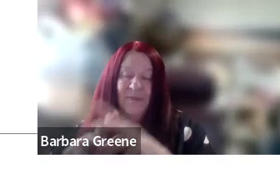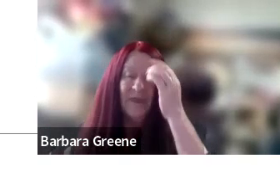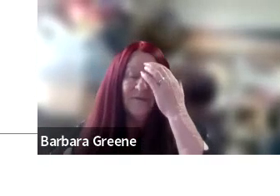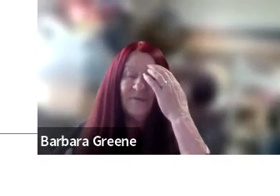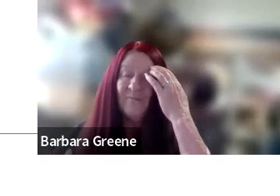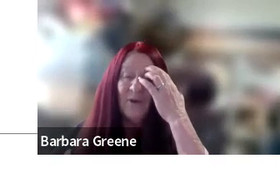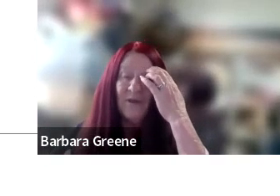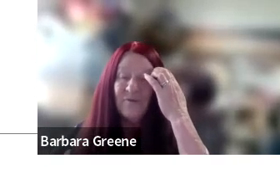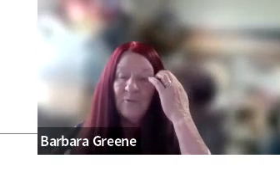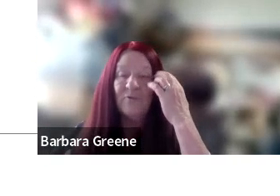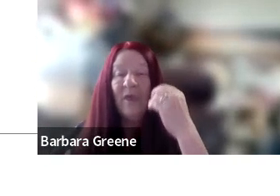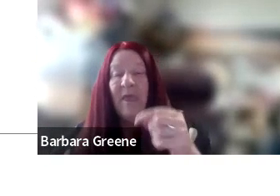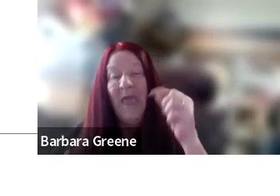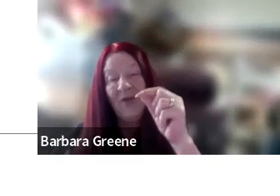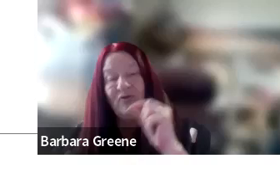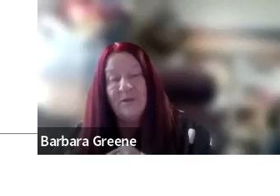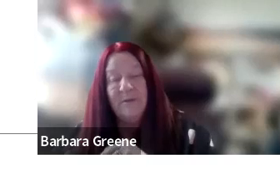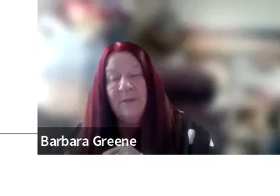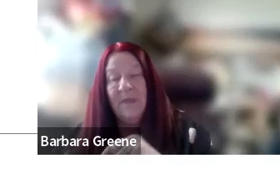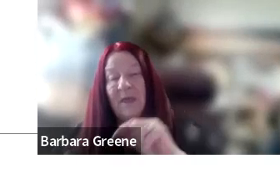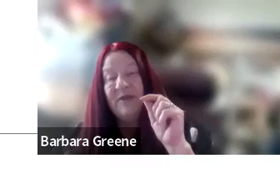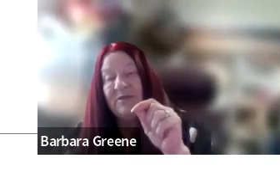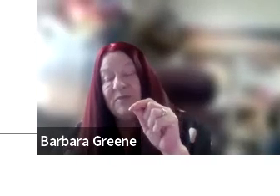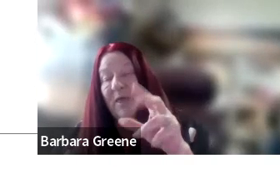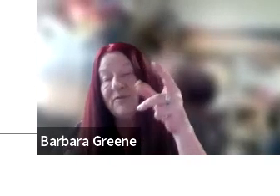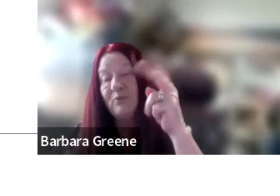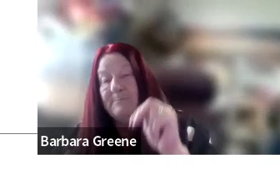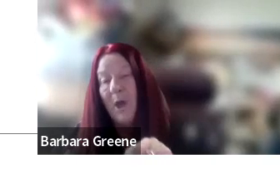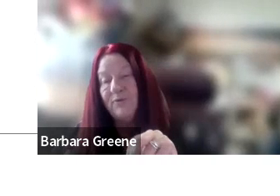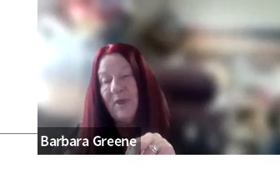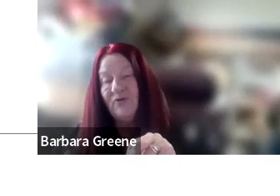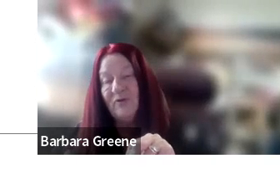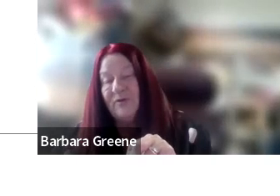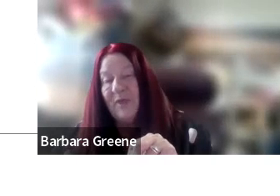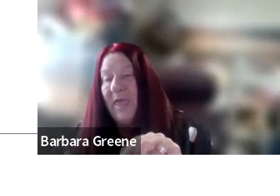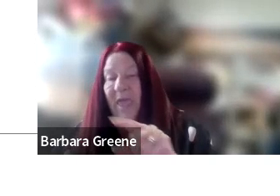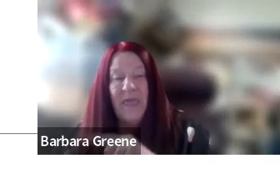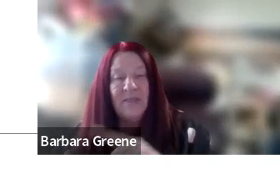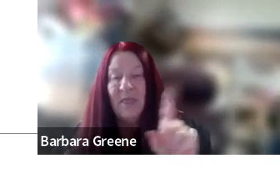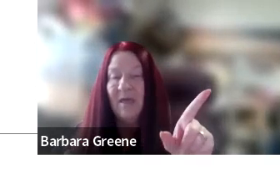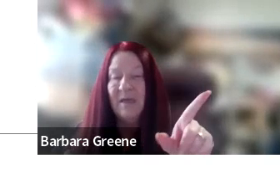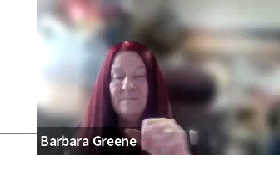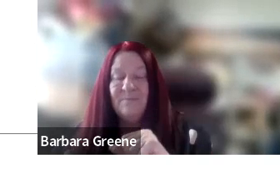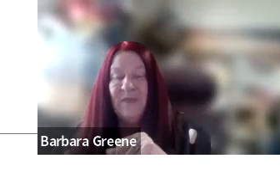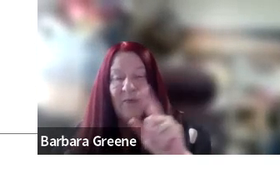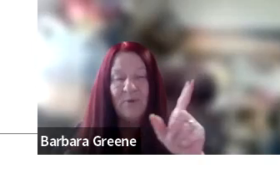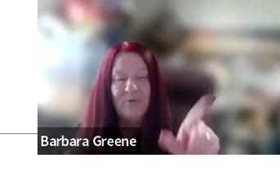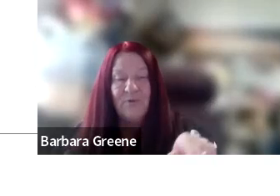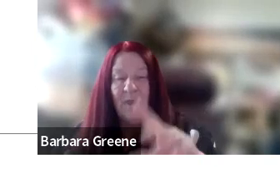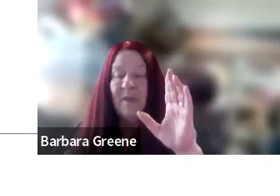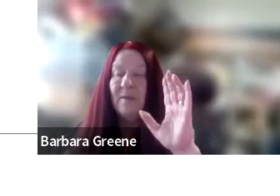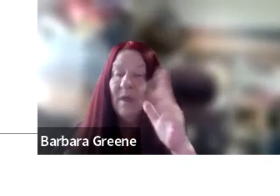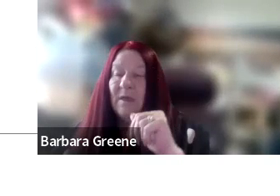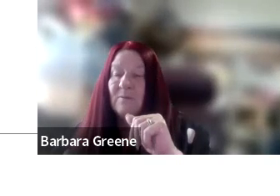86% of our customers actually attended these remote sessions, and the